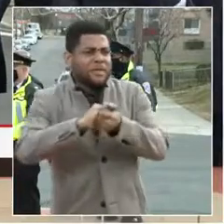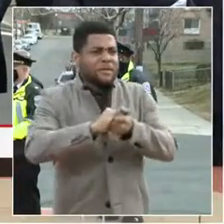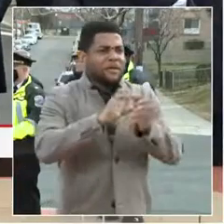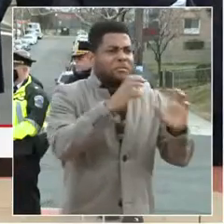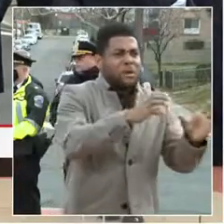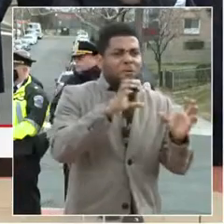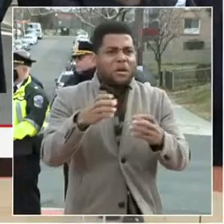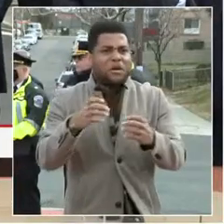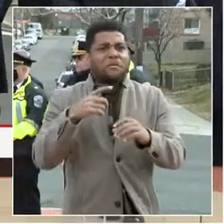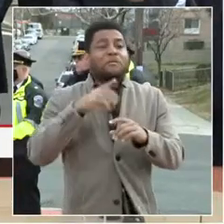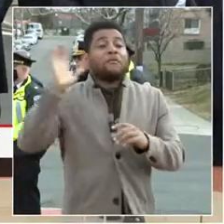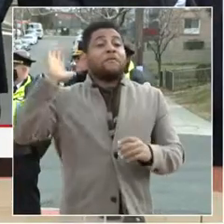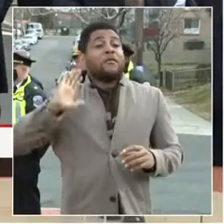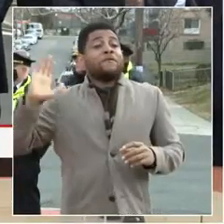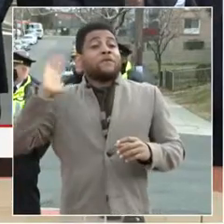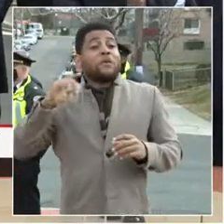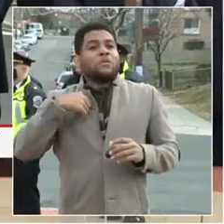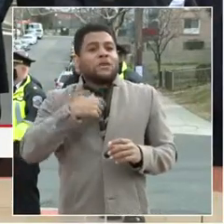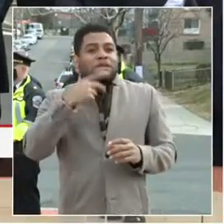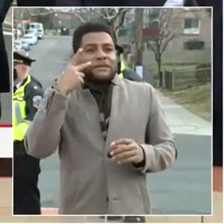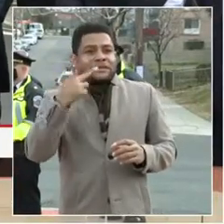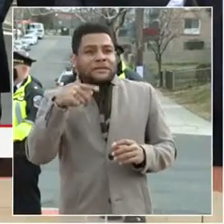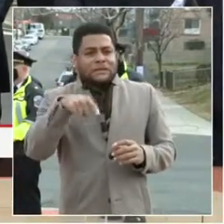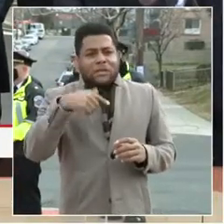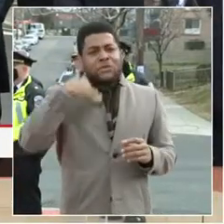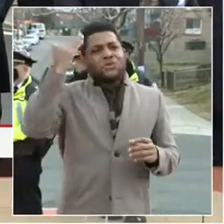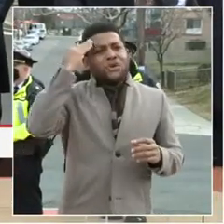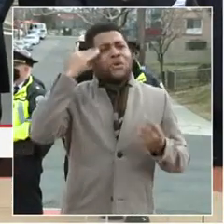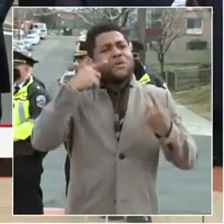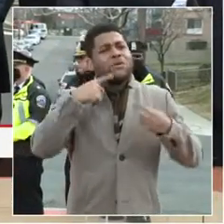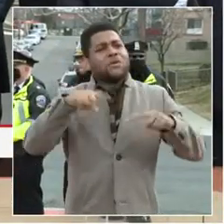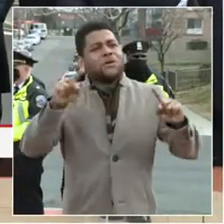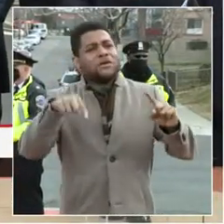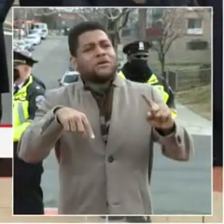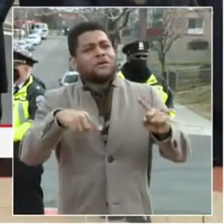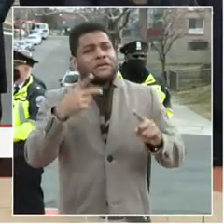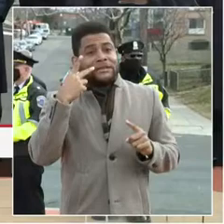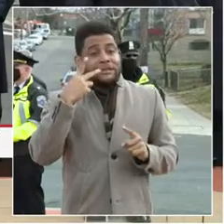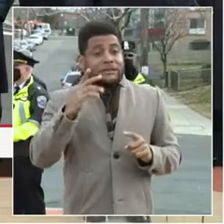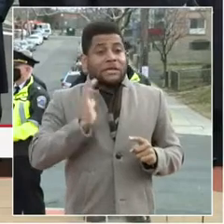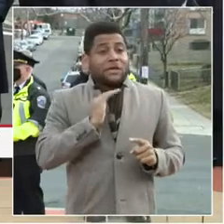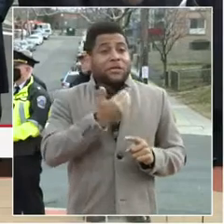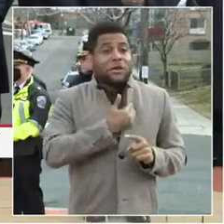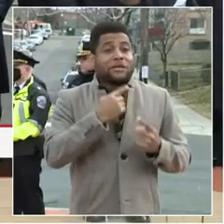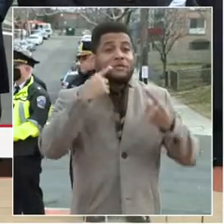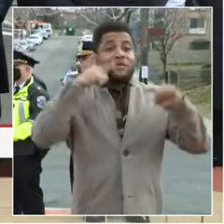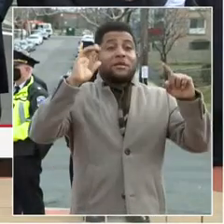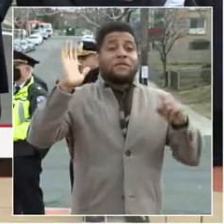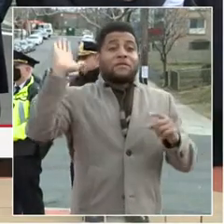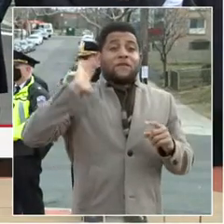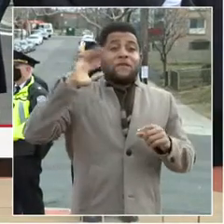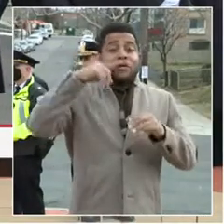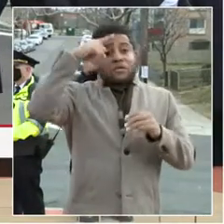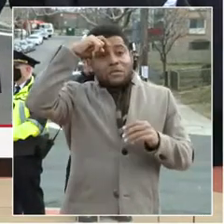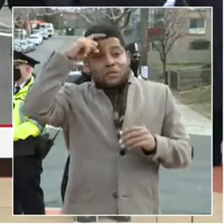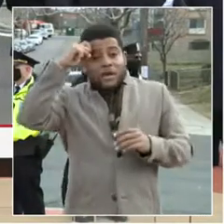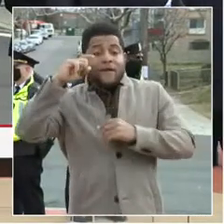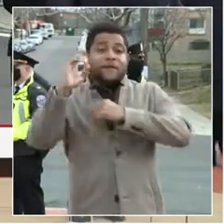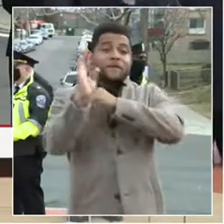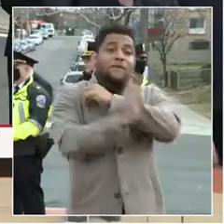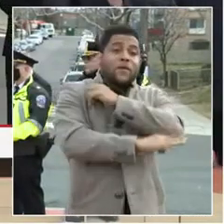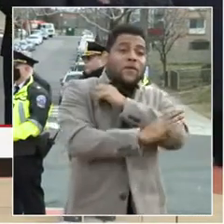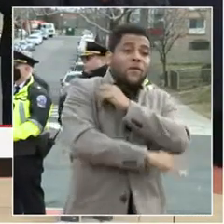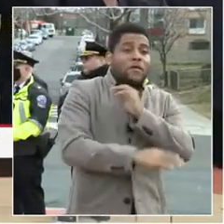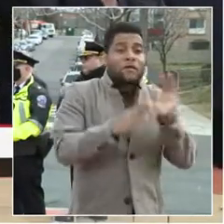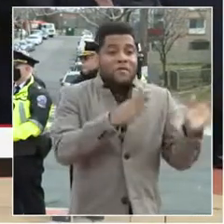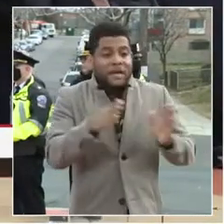have seen is that this really works. If you look at our stats for the Summer Crime Initiative and Fall Crime Initiative areas over the